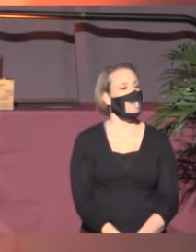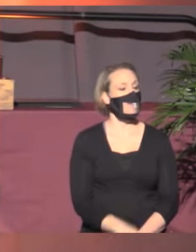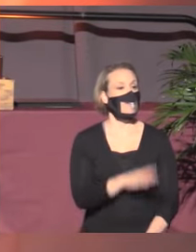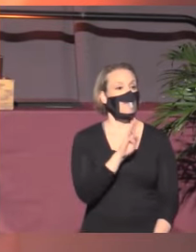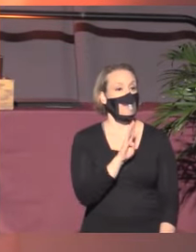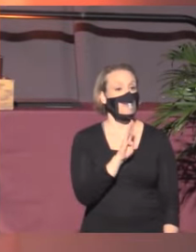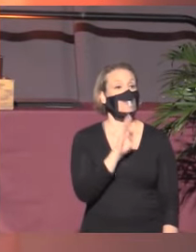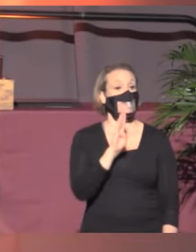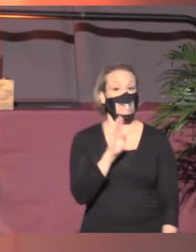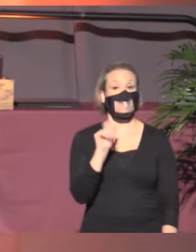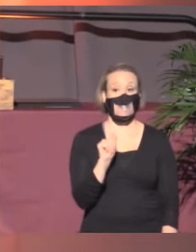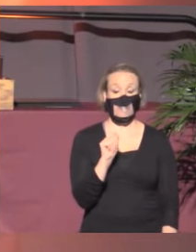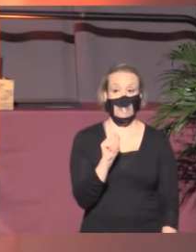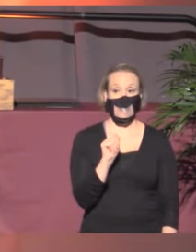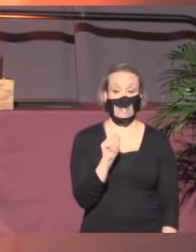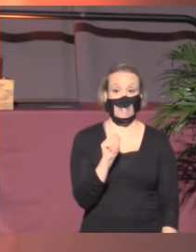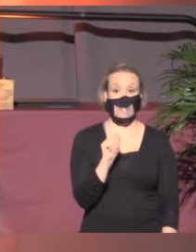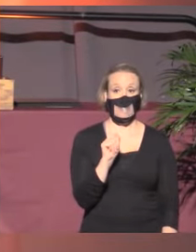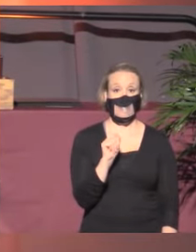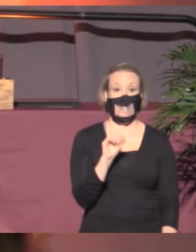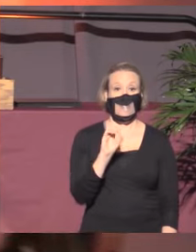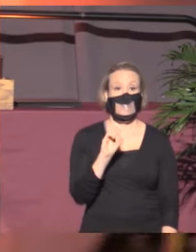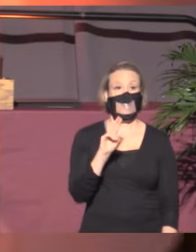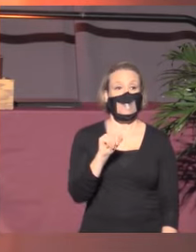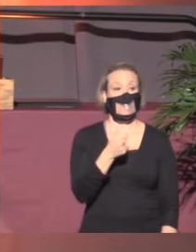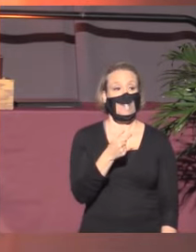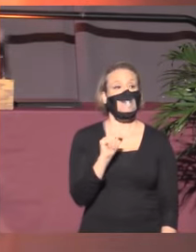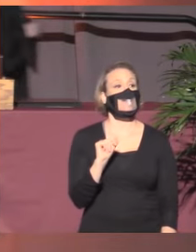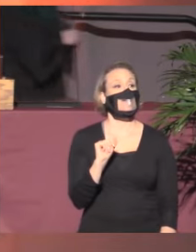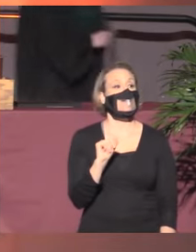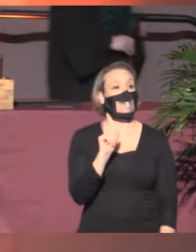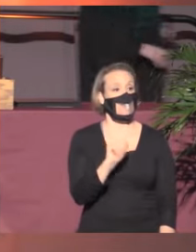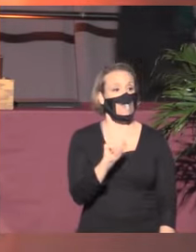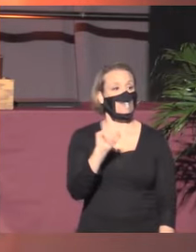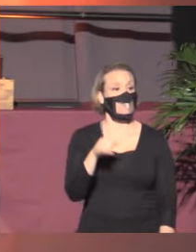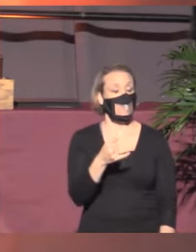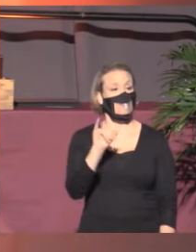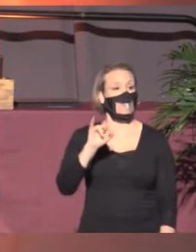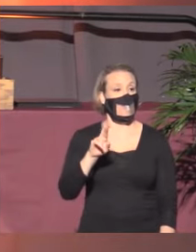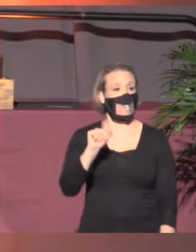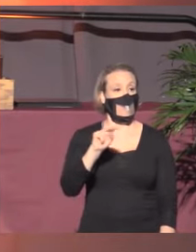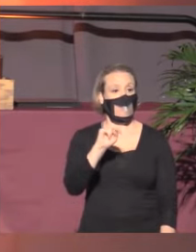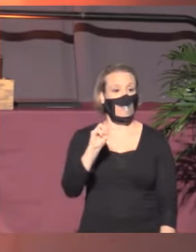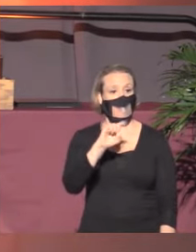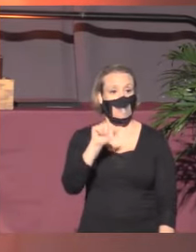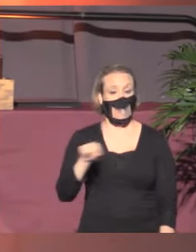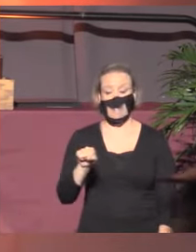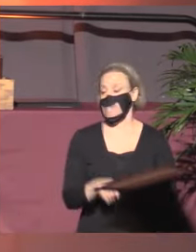Bachelor of Business Administration, Hugo de Jesus Plasencia Ramirez.